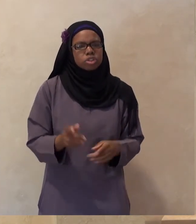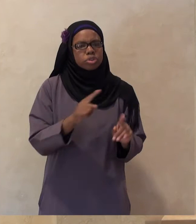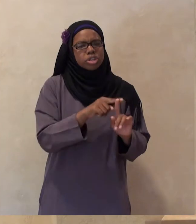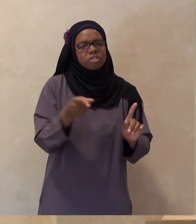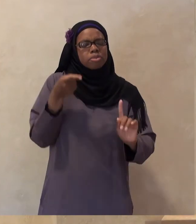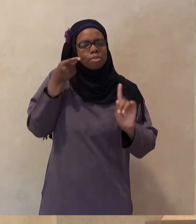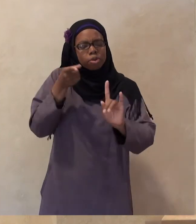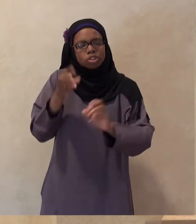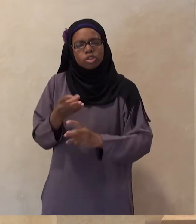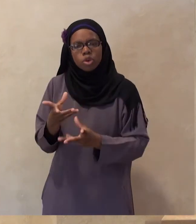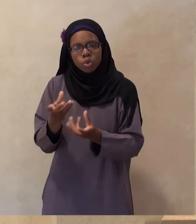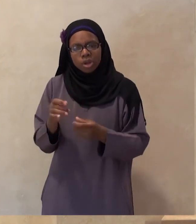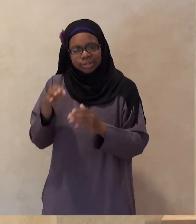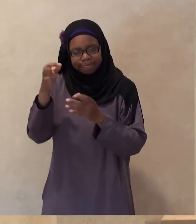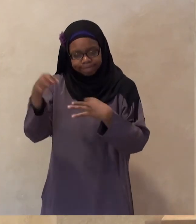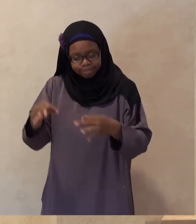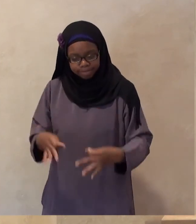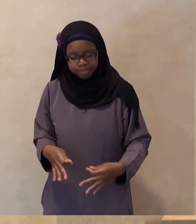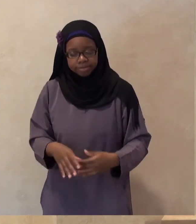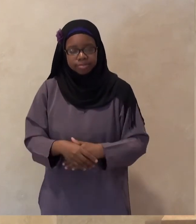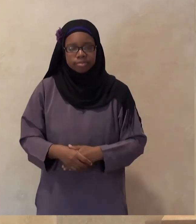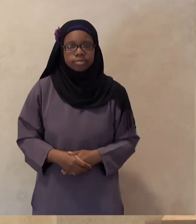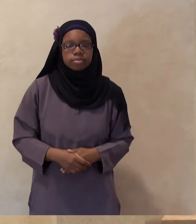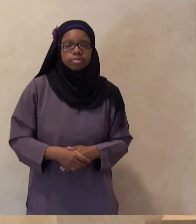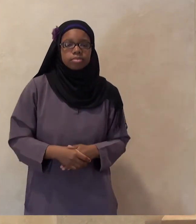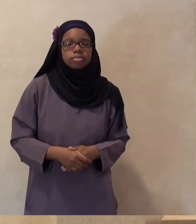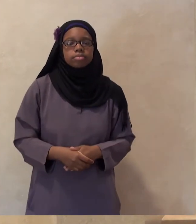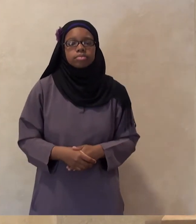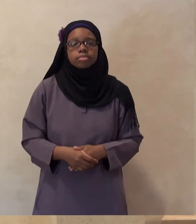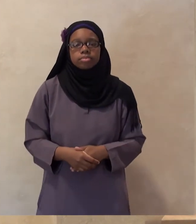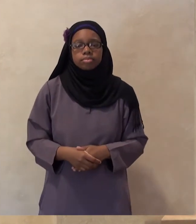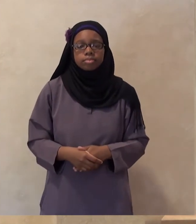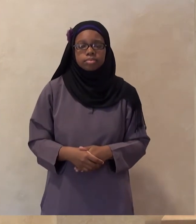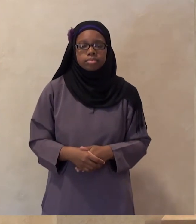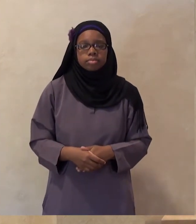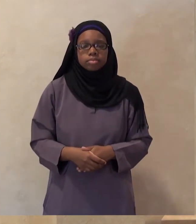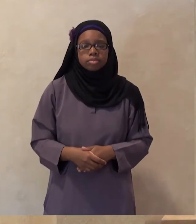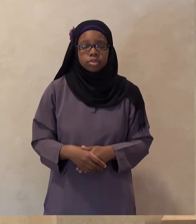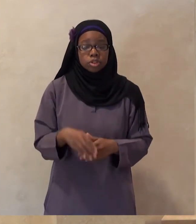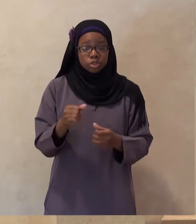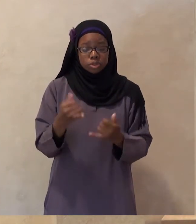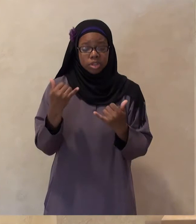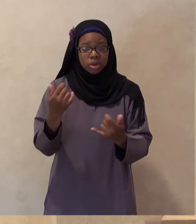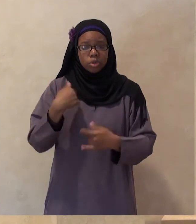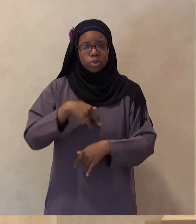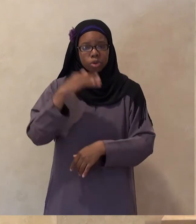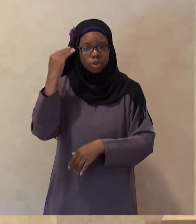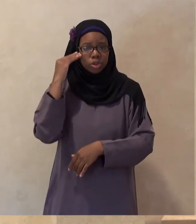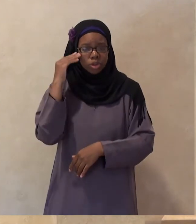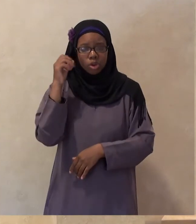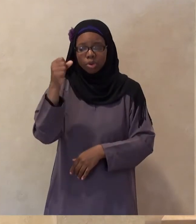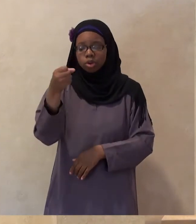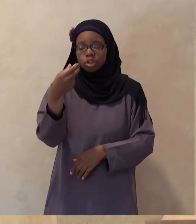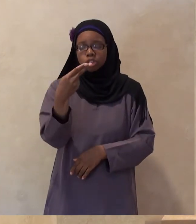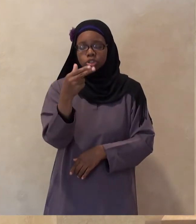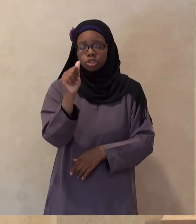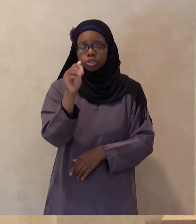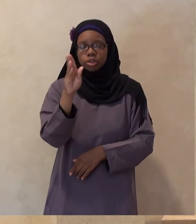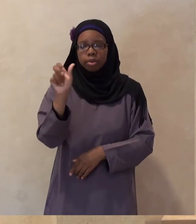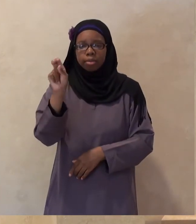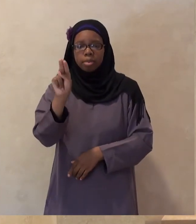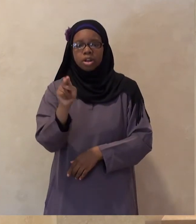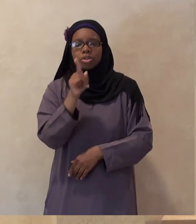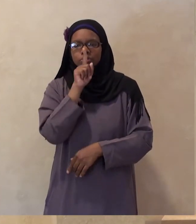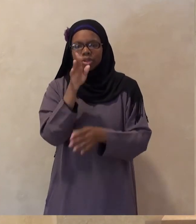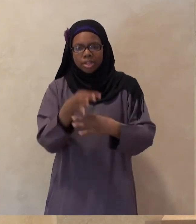bring to your notice. Following this hadith, we come to know that the month of Sha'ban is a month of virtue, is of importance,